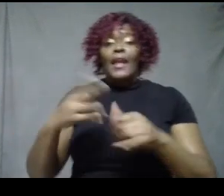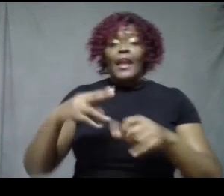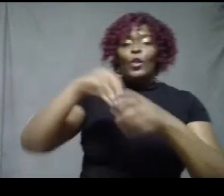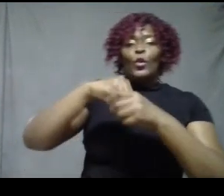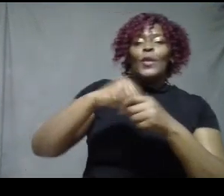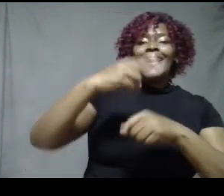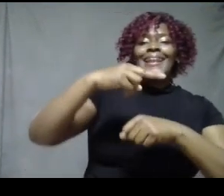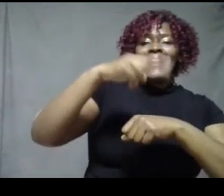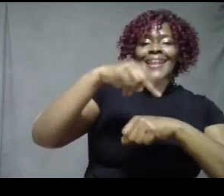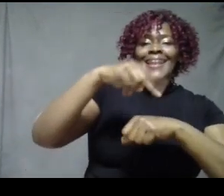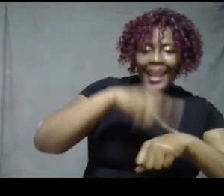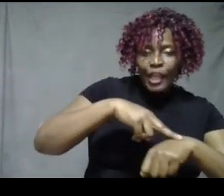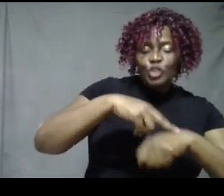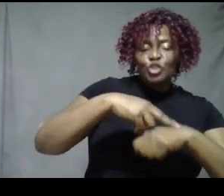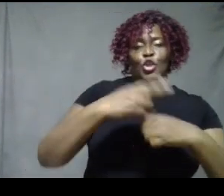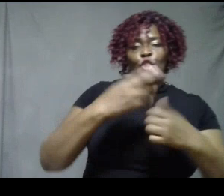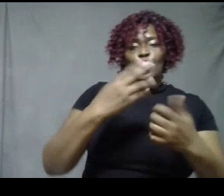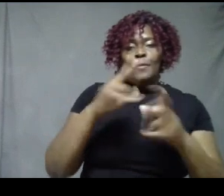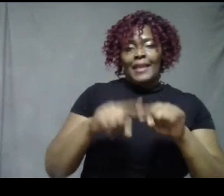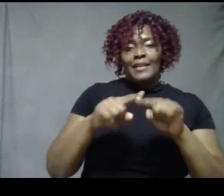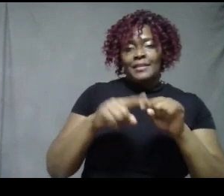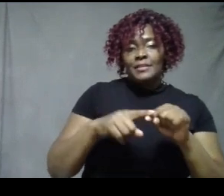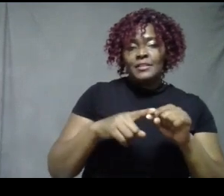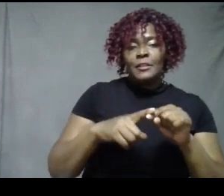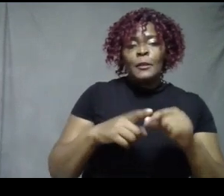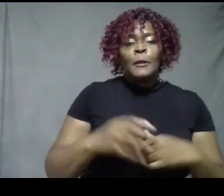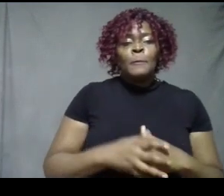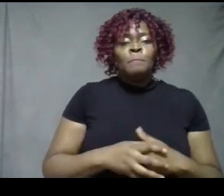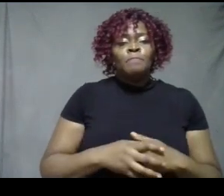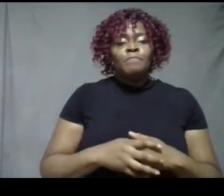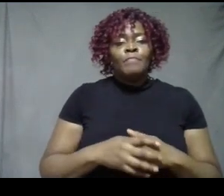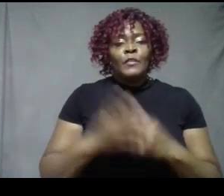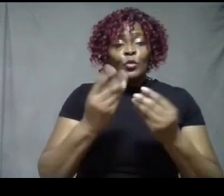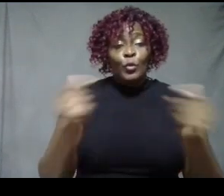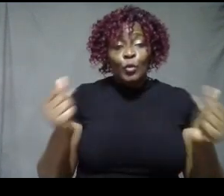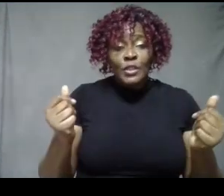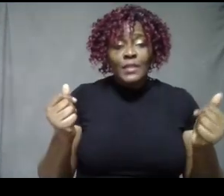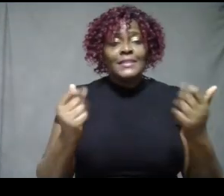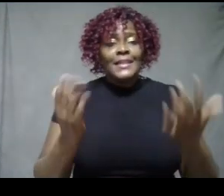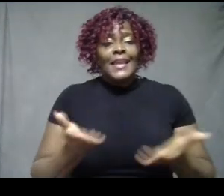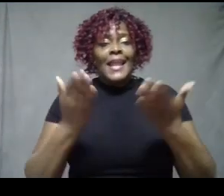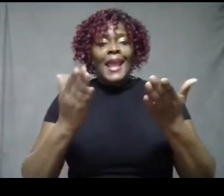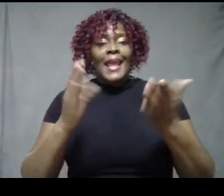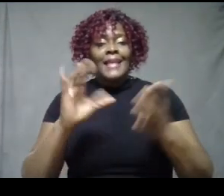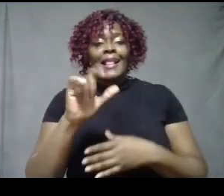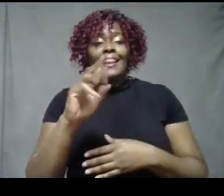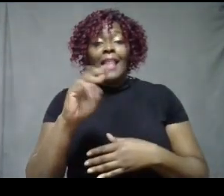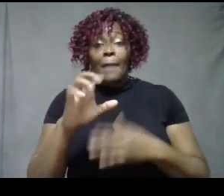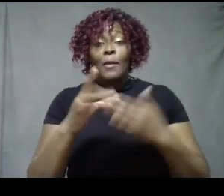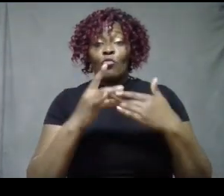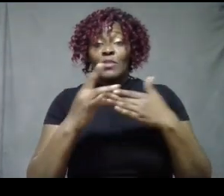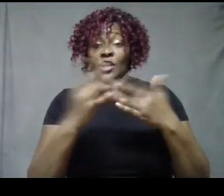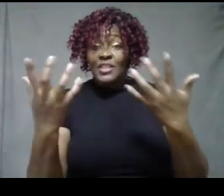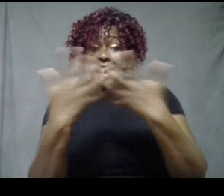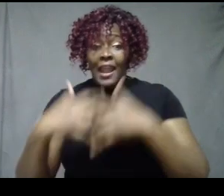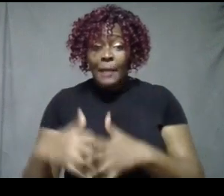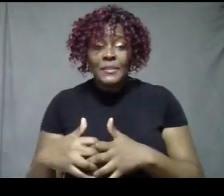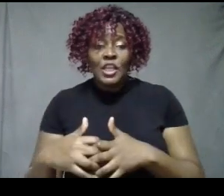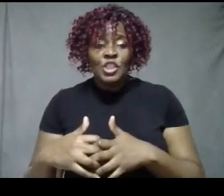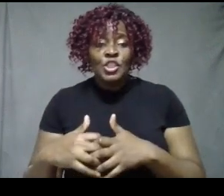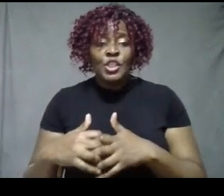enhance climate resilience and adaptation, increase funding for adoption and enforcement of latest building codes, and encourage hazard